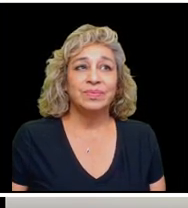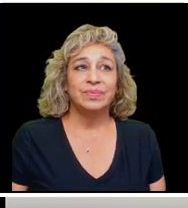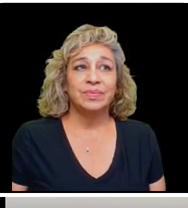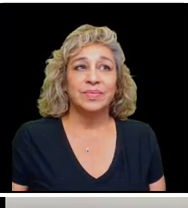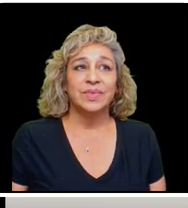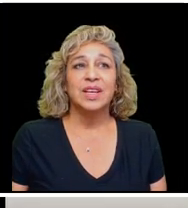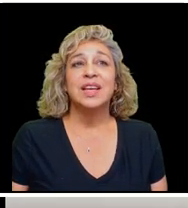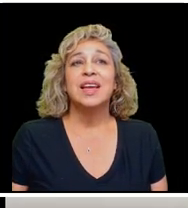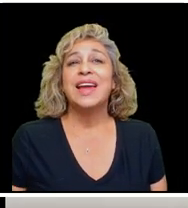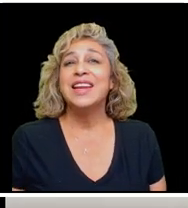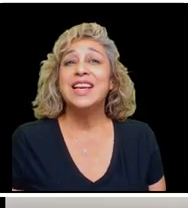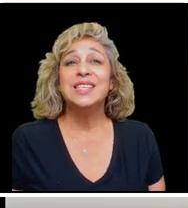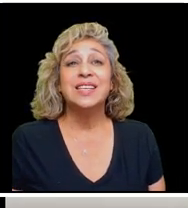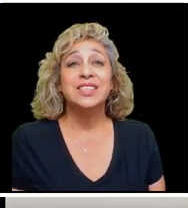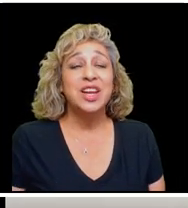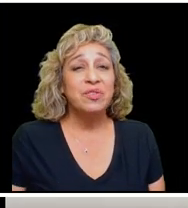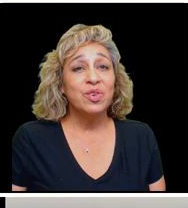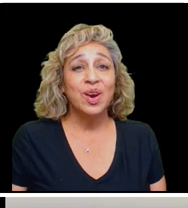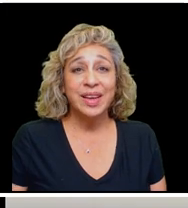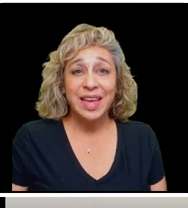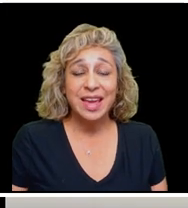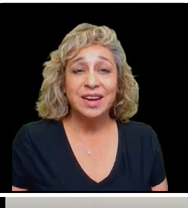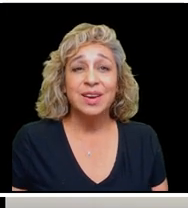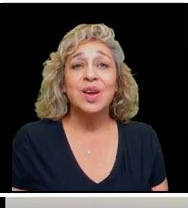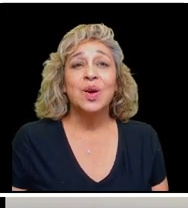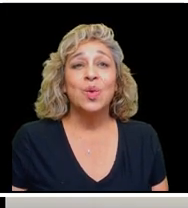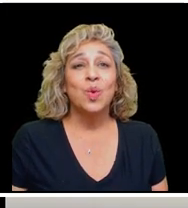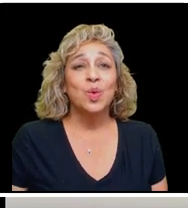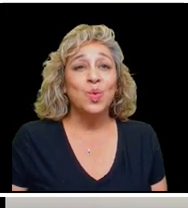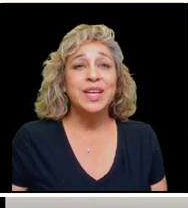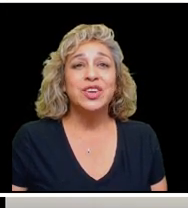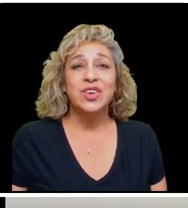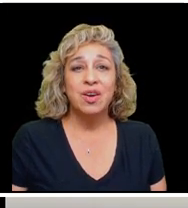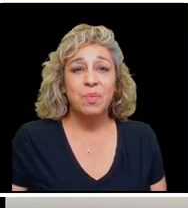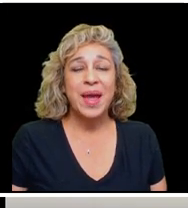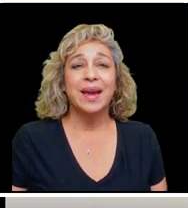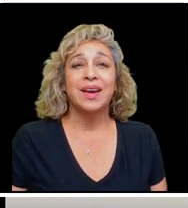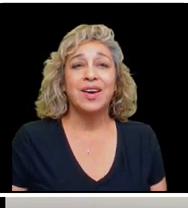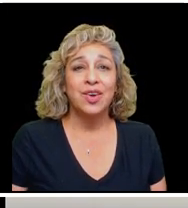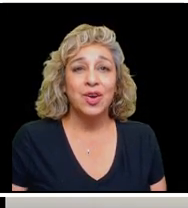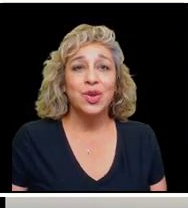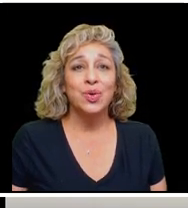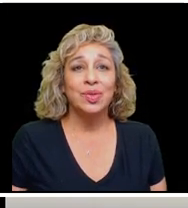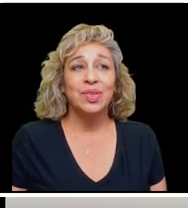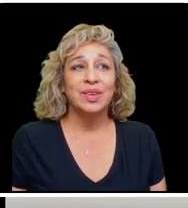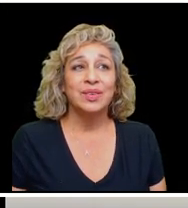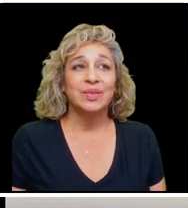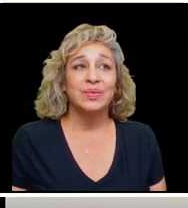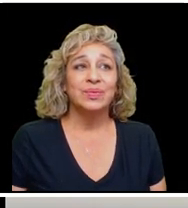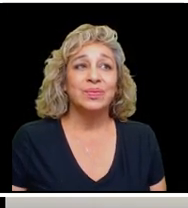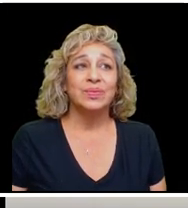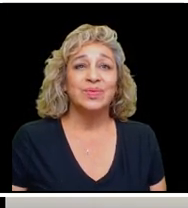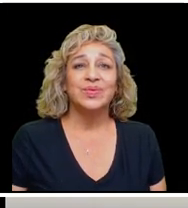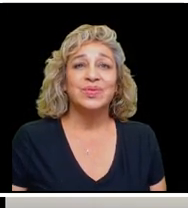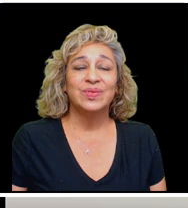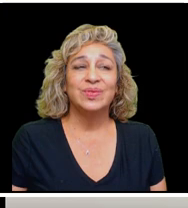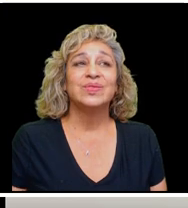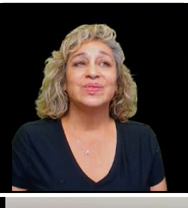and he says never again will we turn our back on our youth